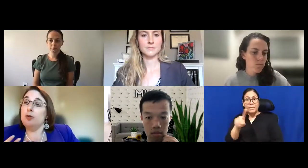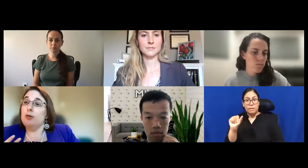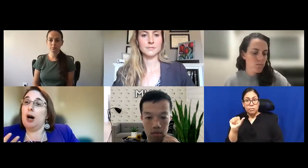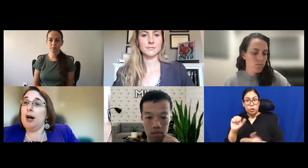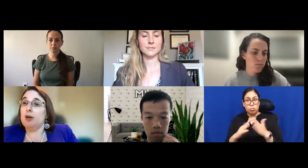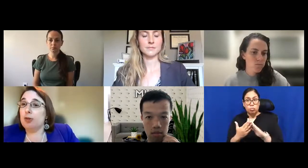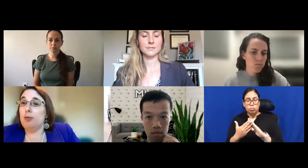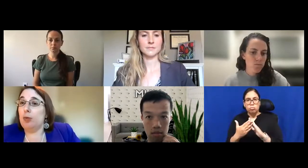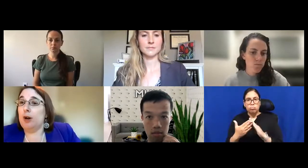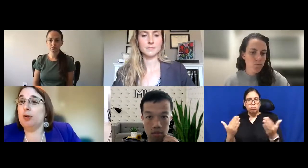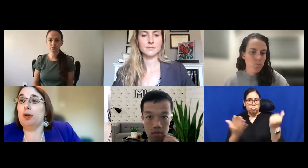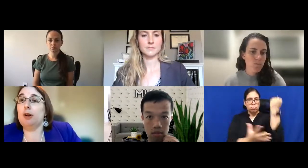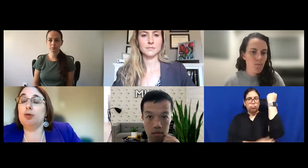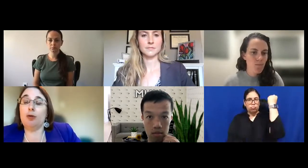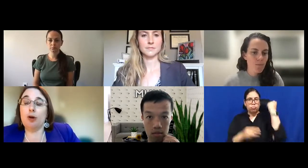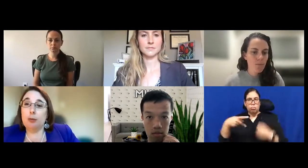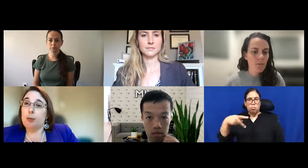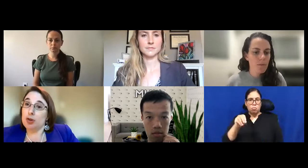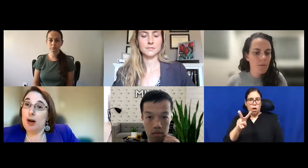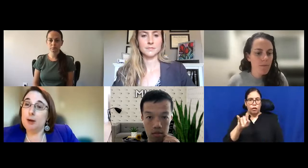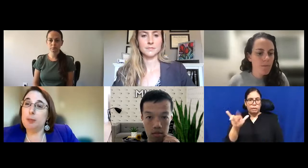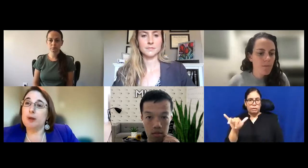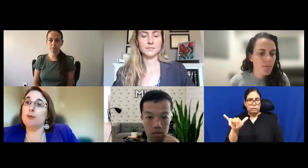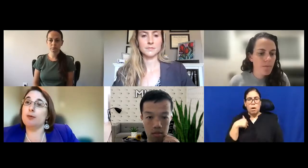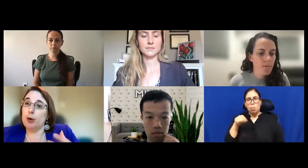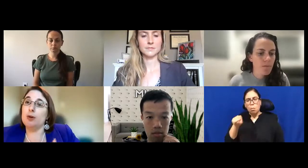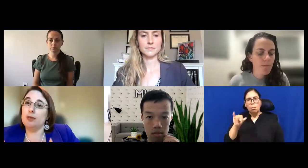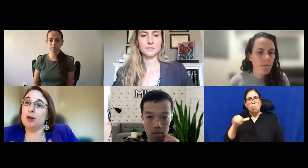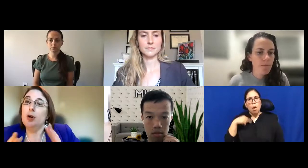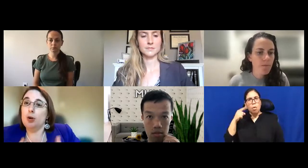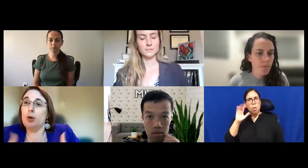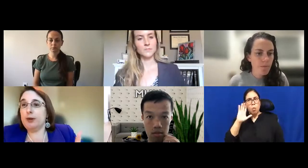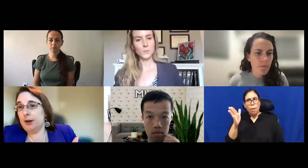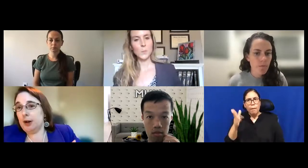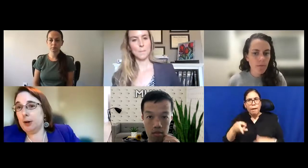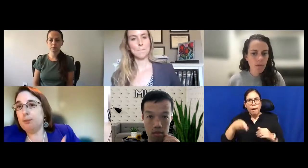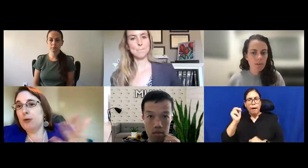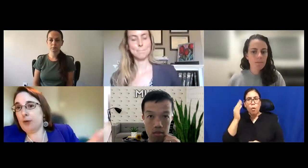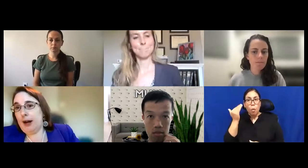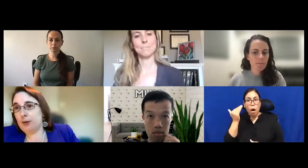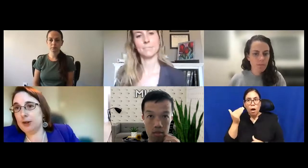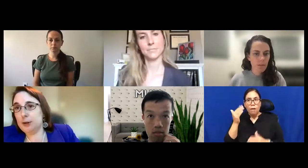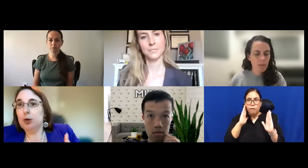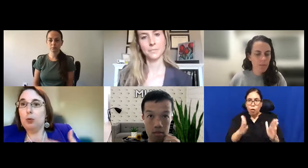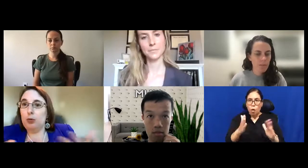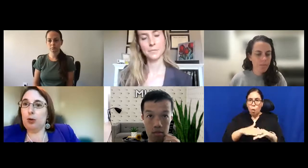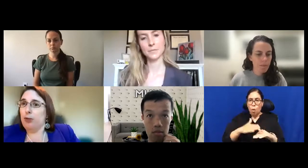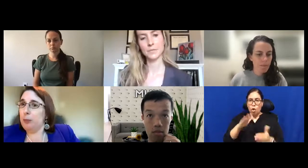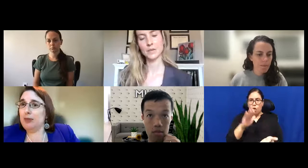which I honestly, when I started looking into it, thought it would be much higher, because if the focus is on low income for